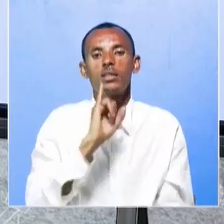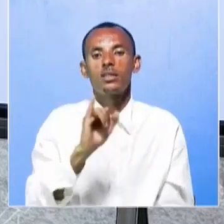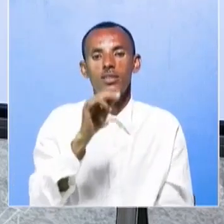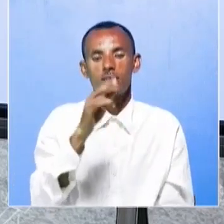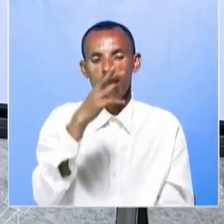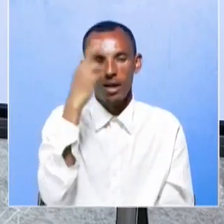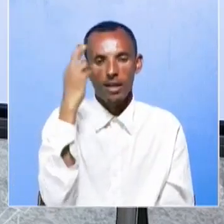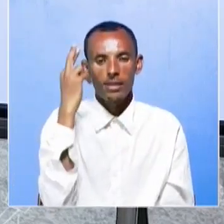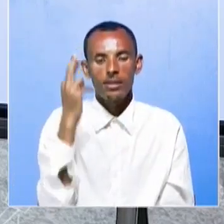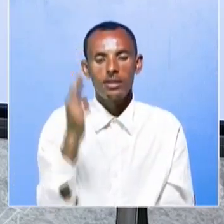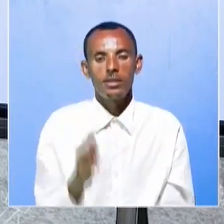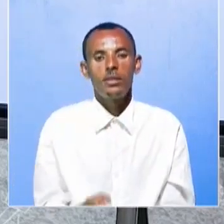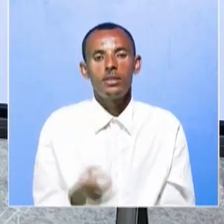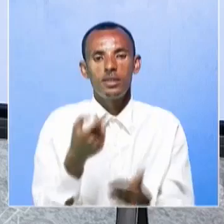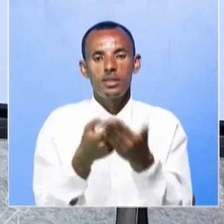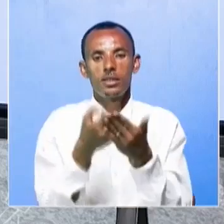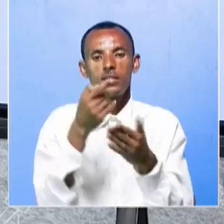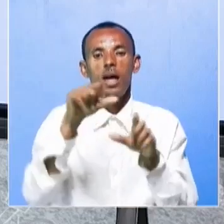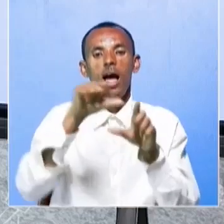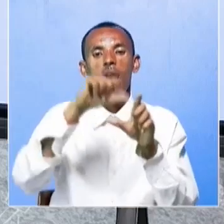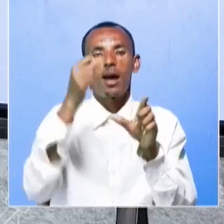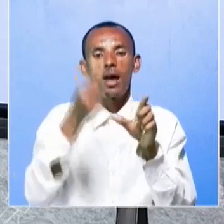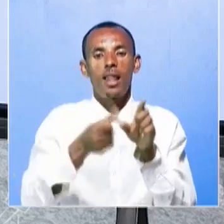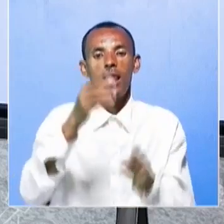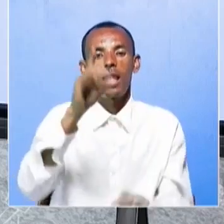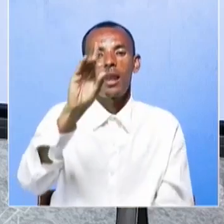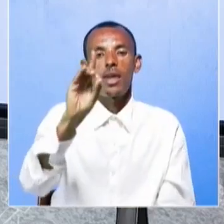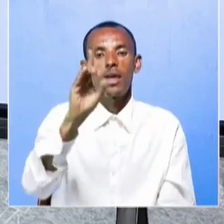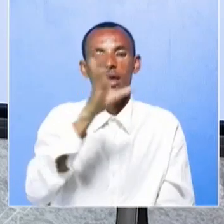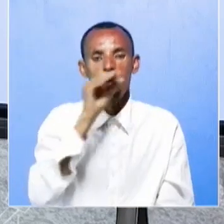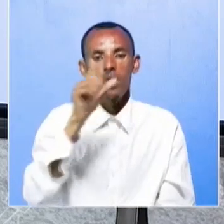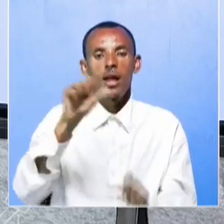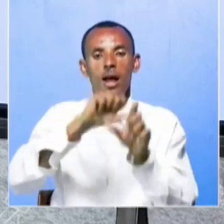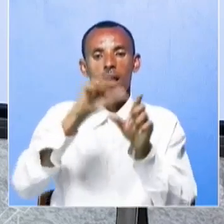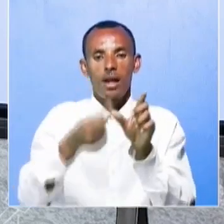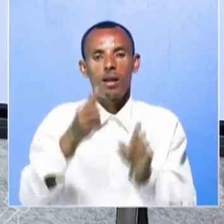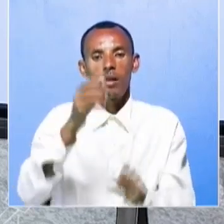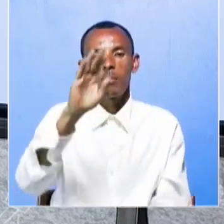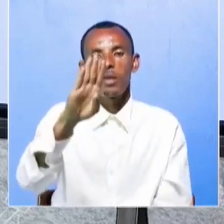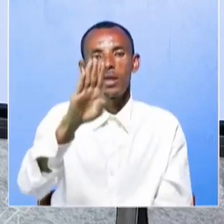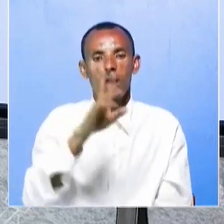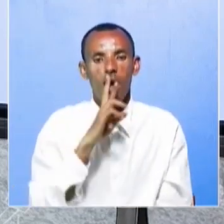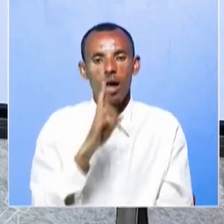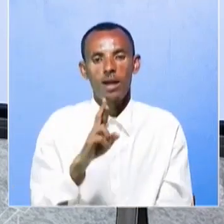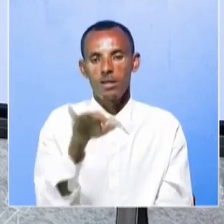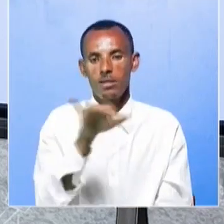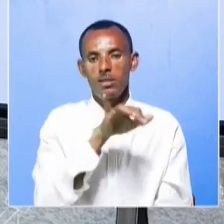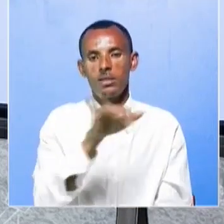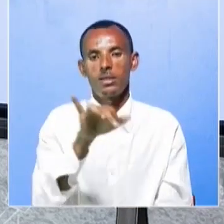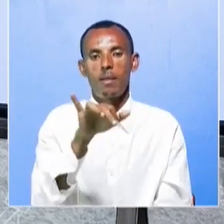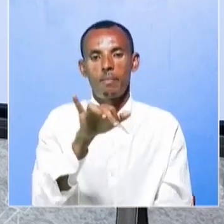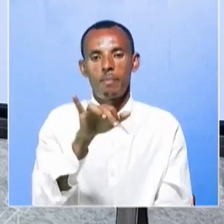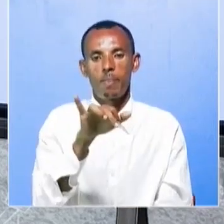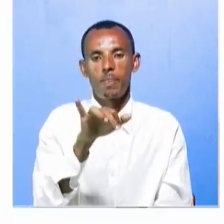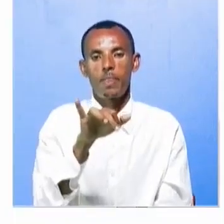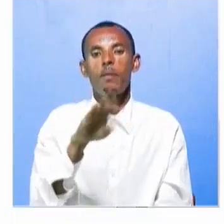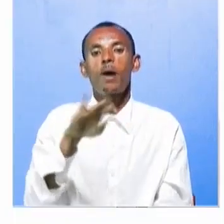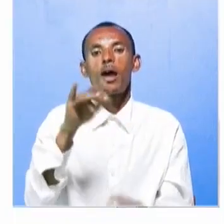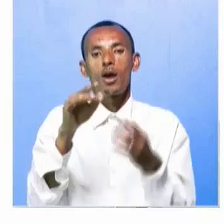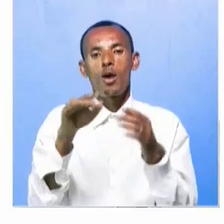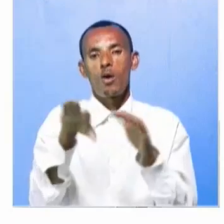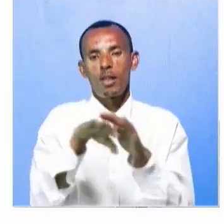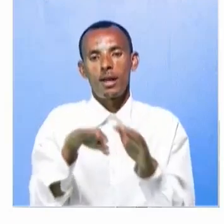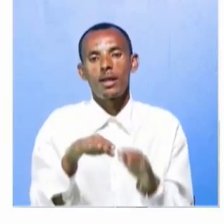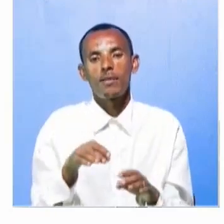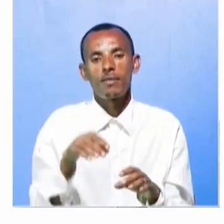case, this angle D and angle B are the same, right? By alternate